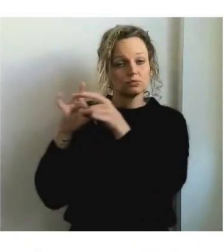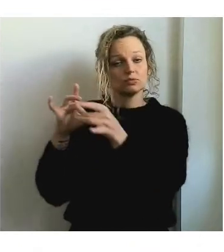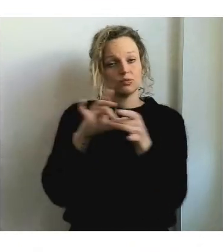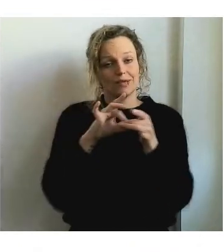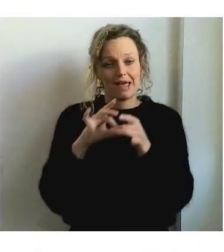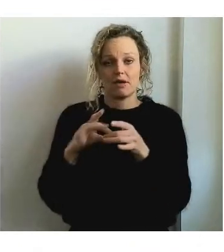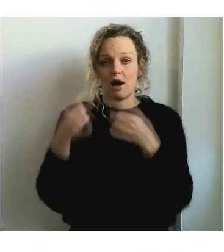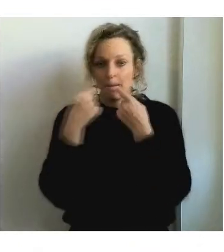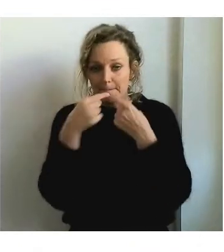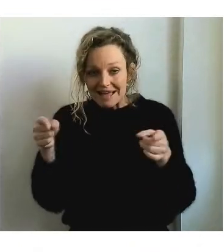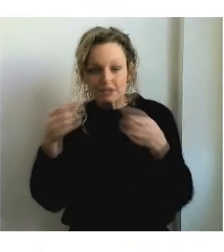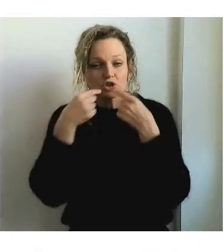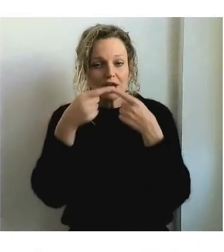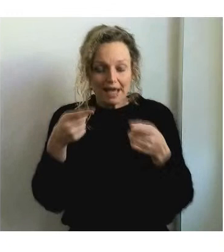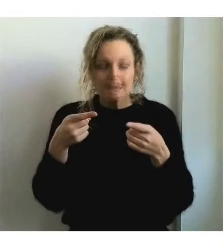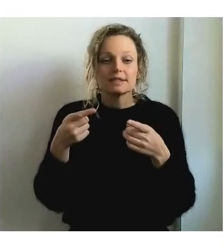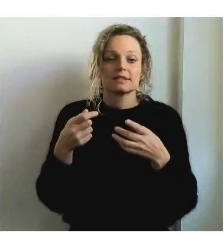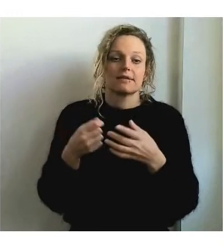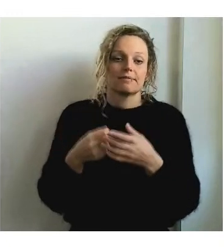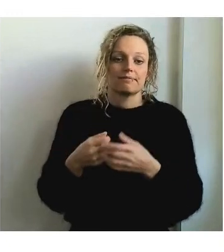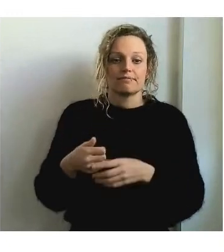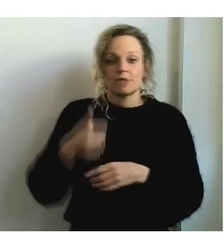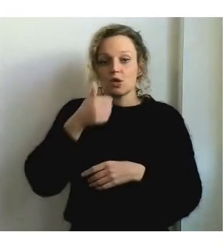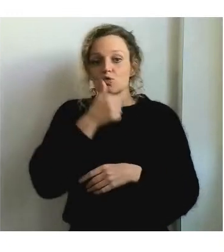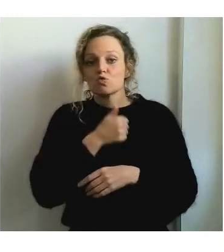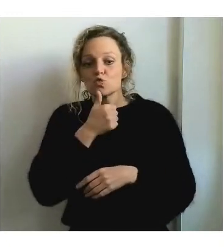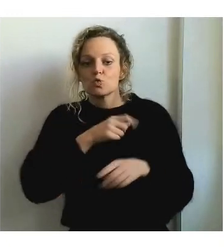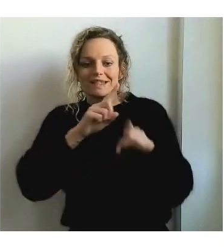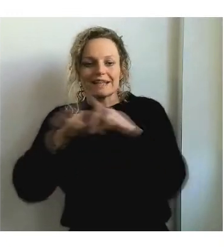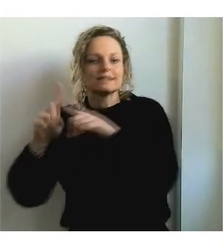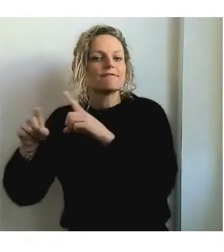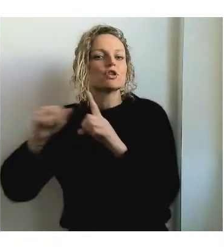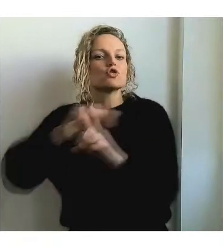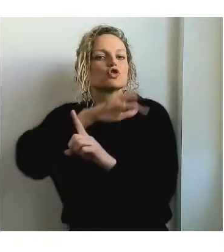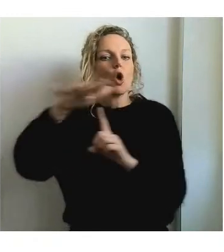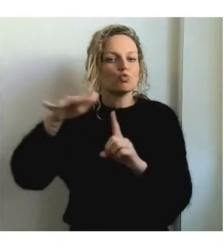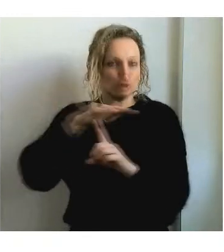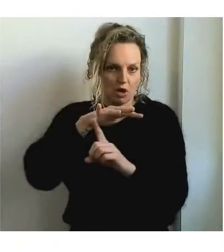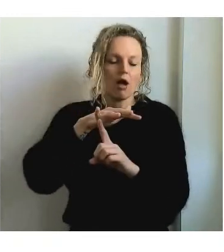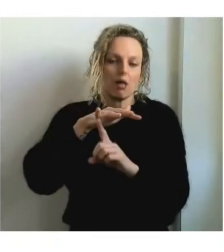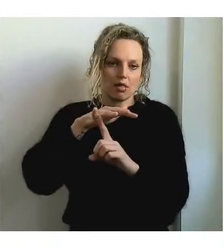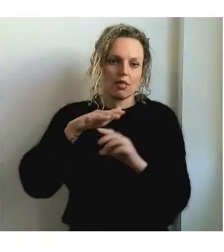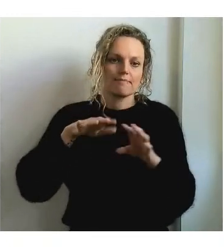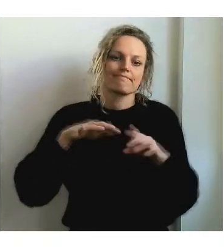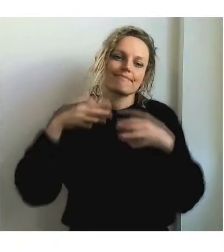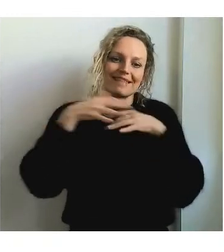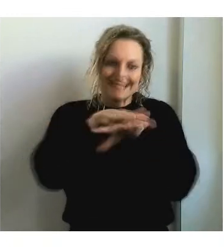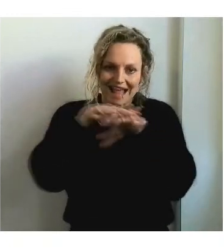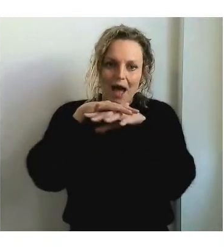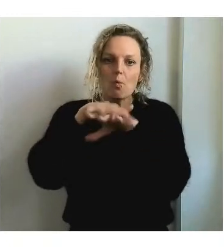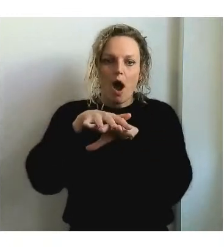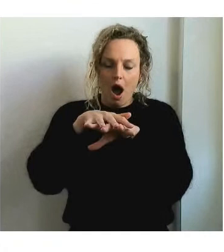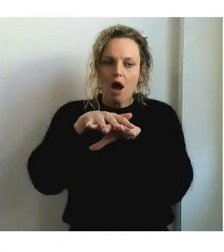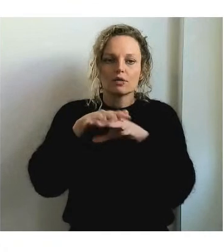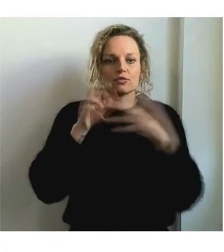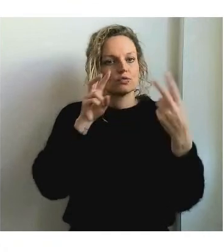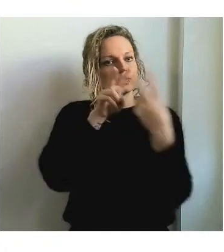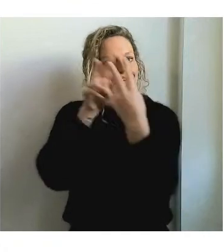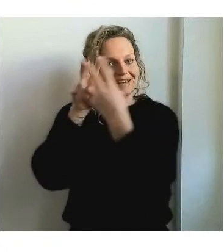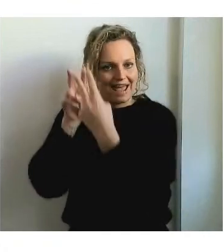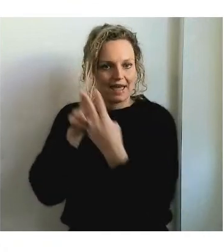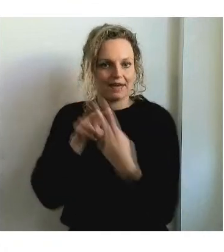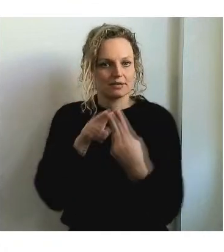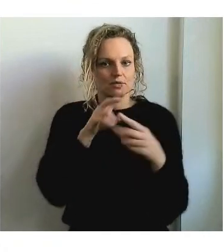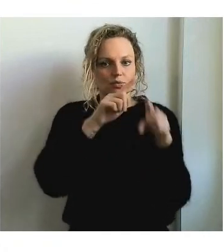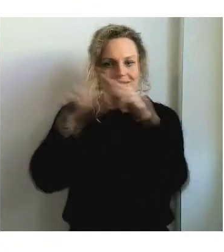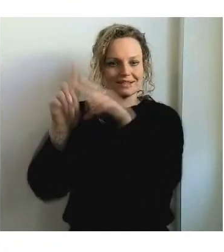out, using our different social networks to reach different community-based and other specialist organisations and adult colleges